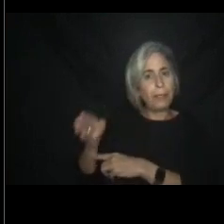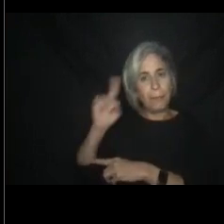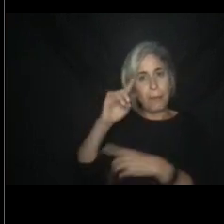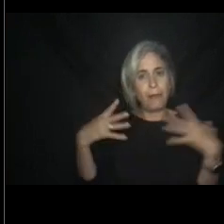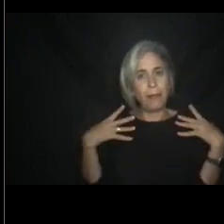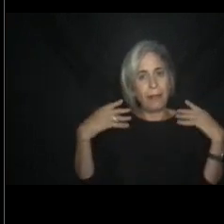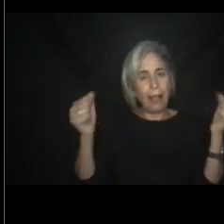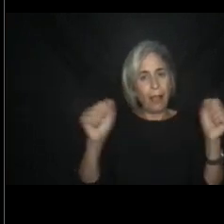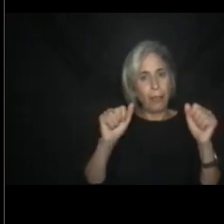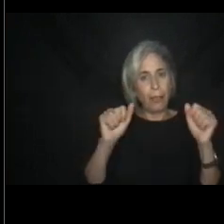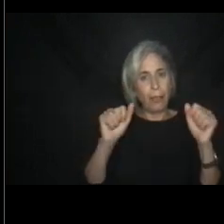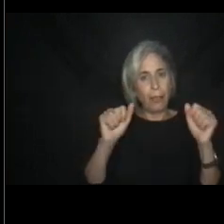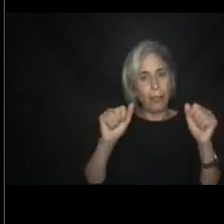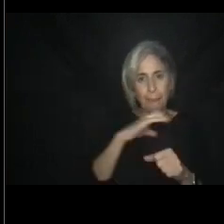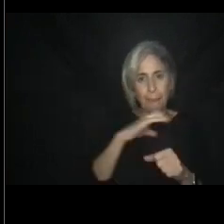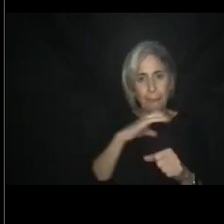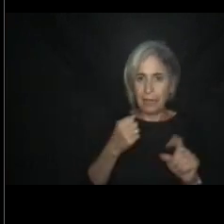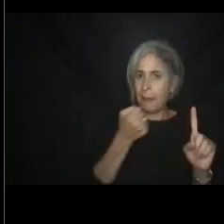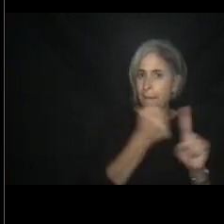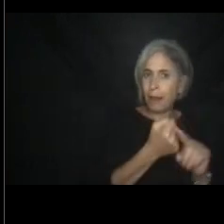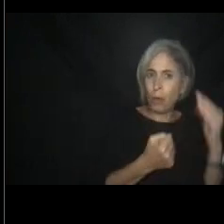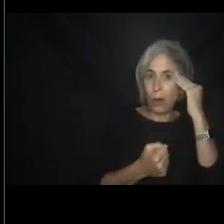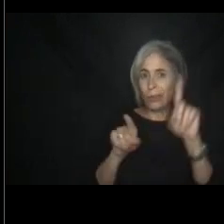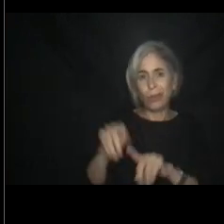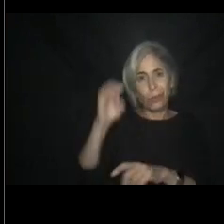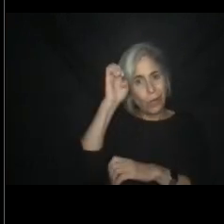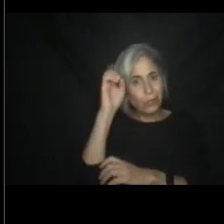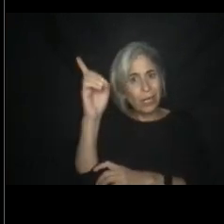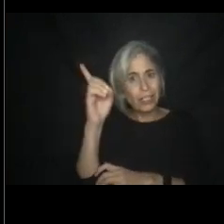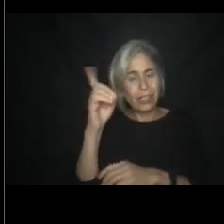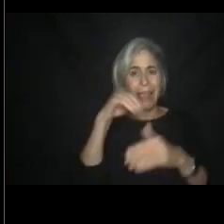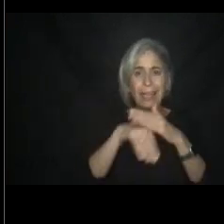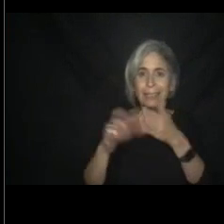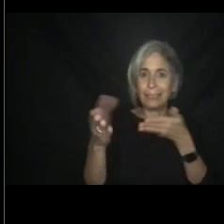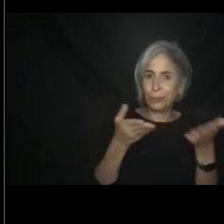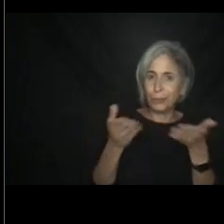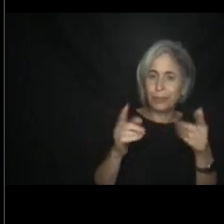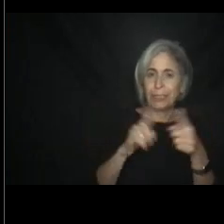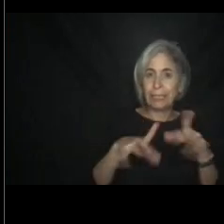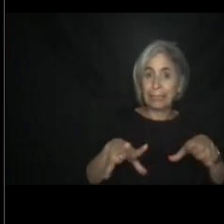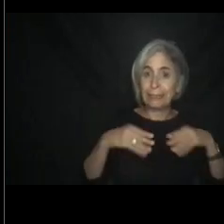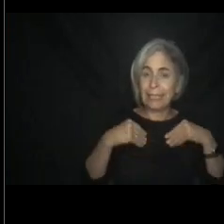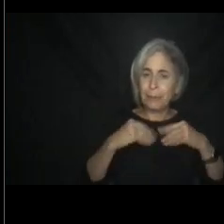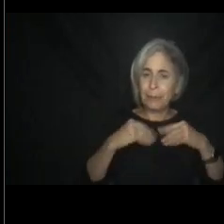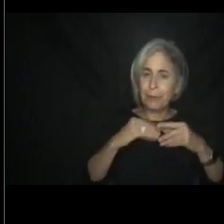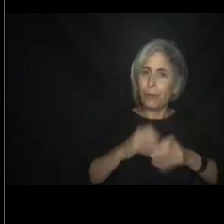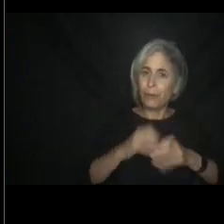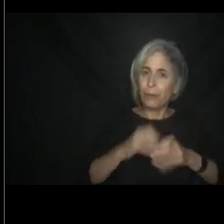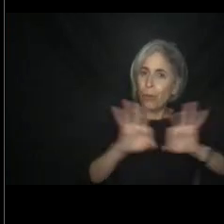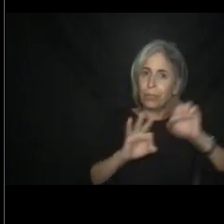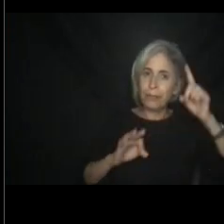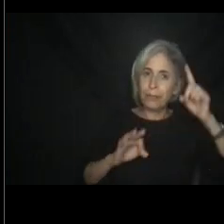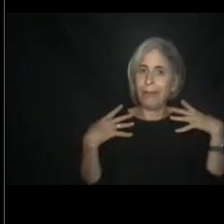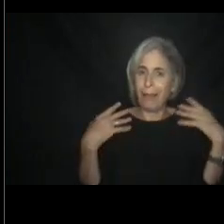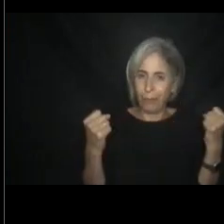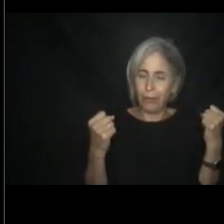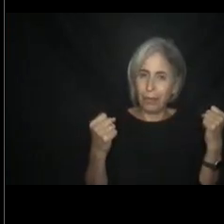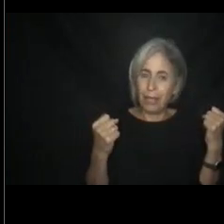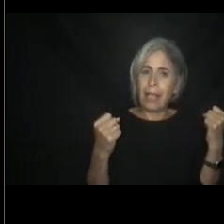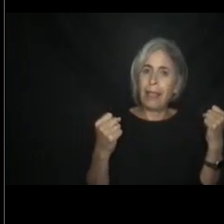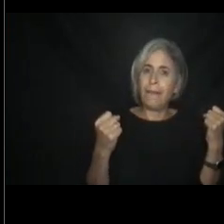Health Committee impacting awareness and education, access to services, and acceptance of the importance of mental health and well-being